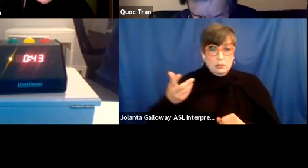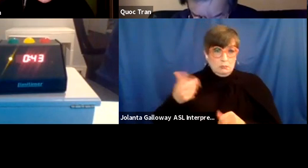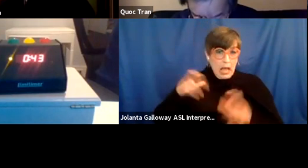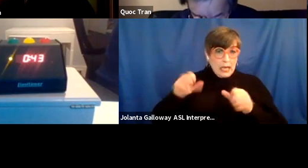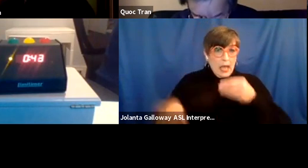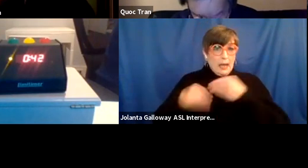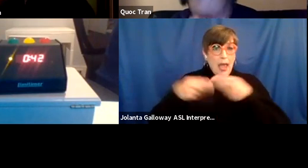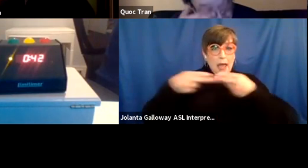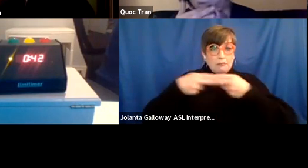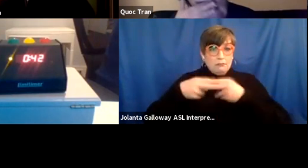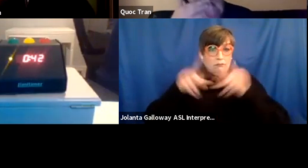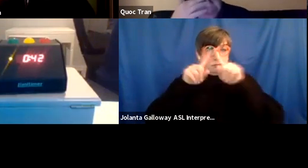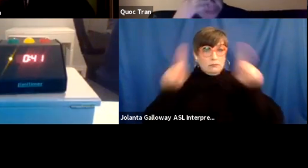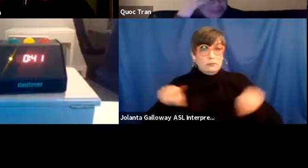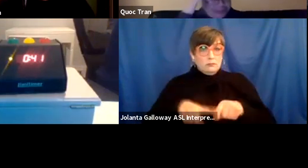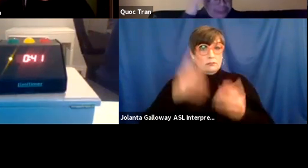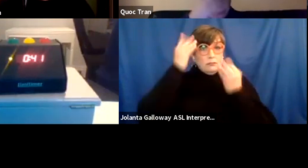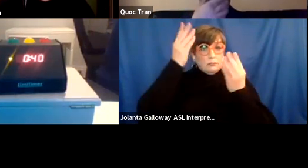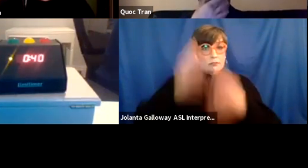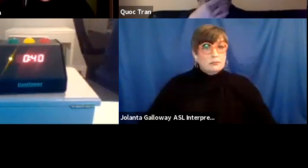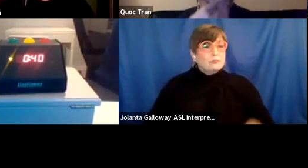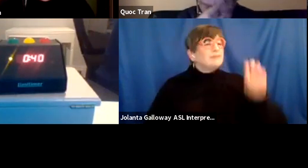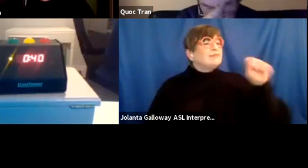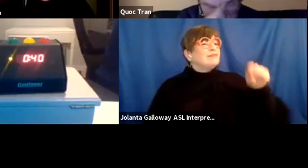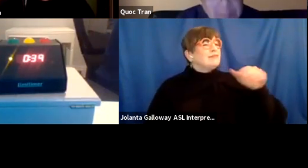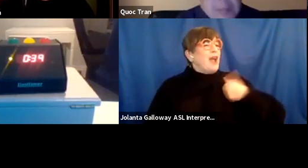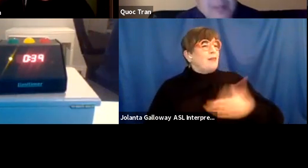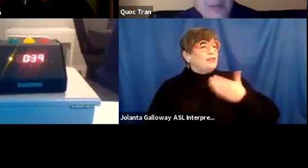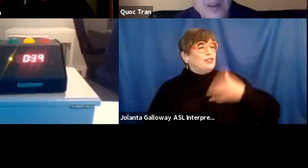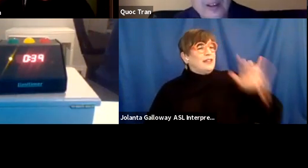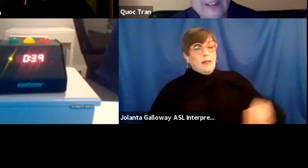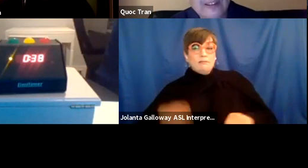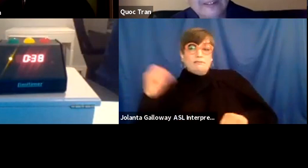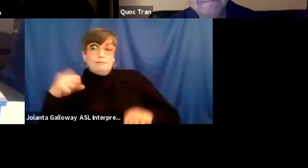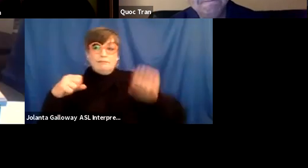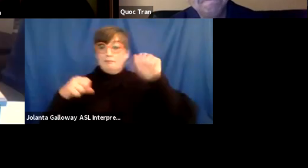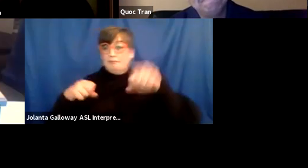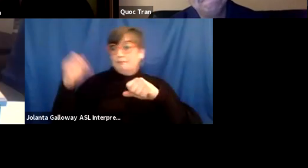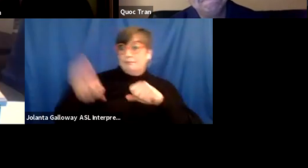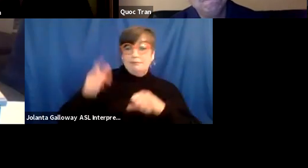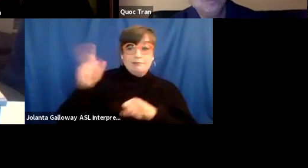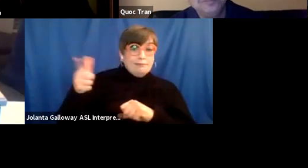time. That'd be great. Thank you. That'd be helpful. Thank you. Thank you.